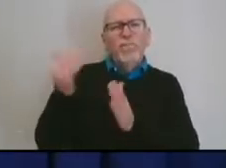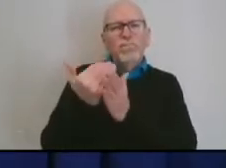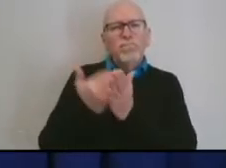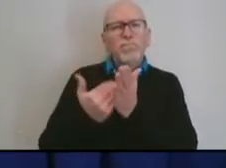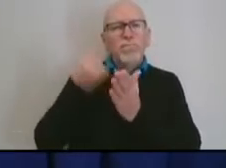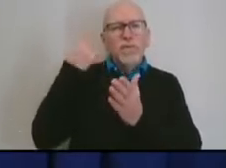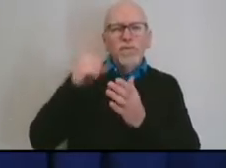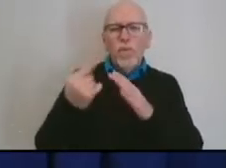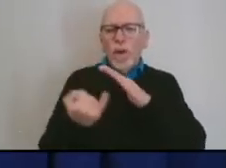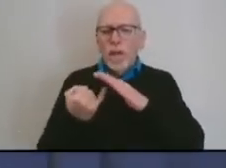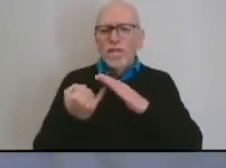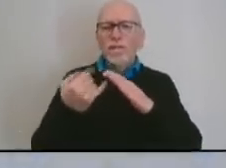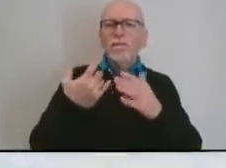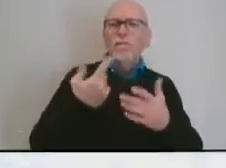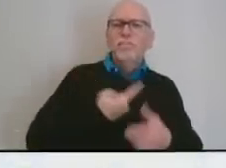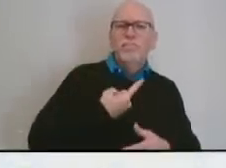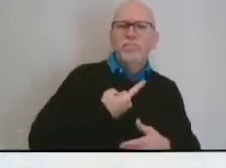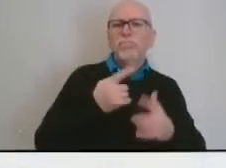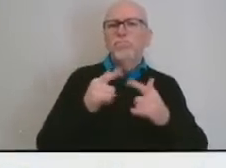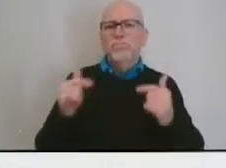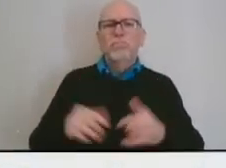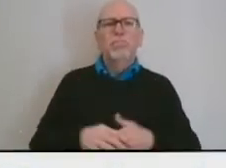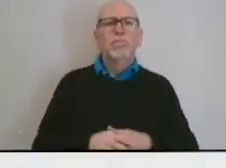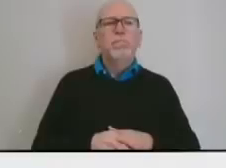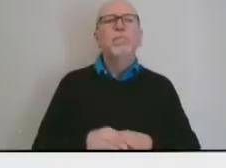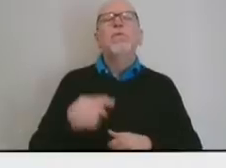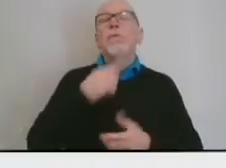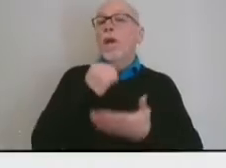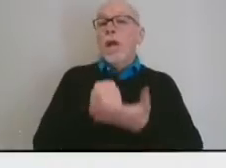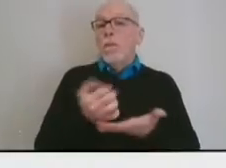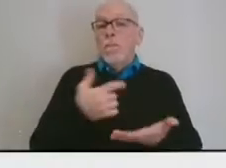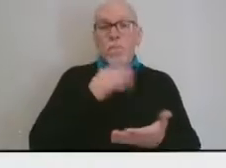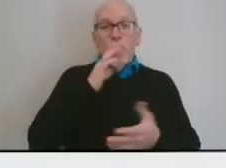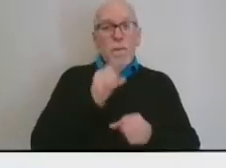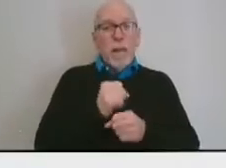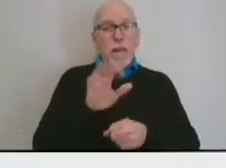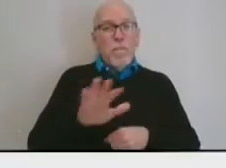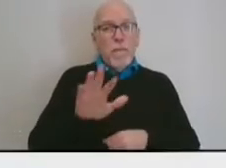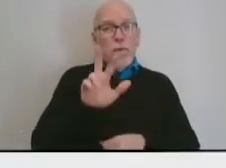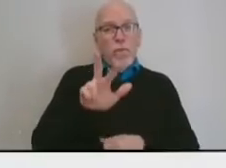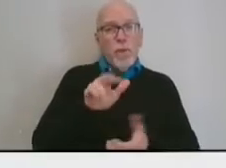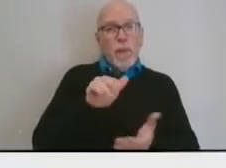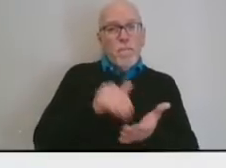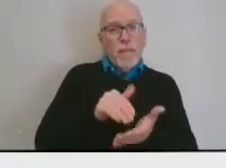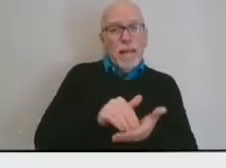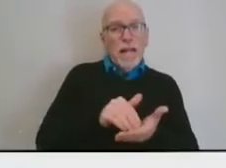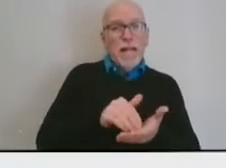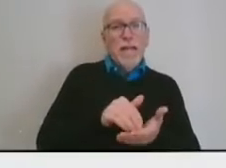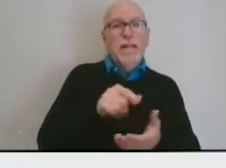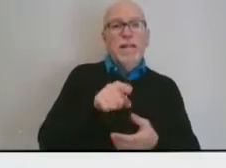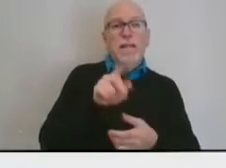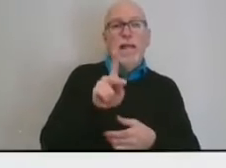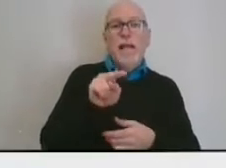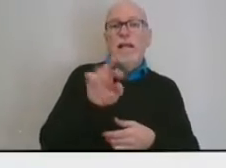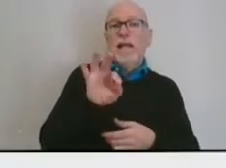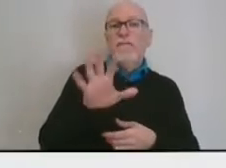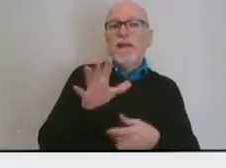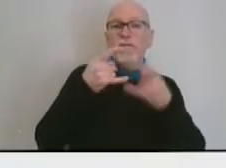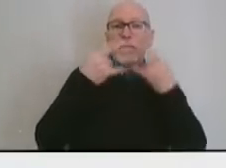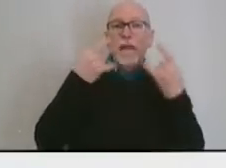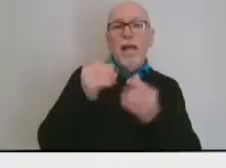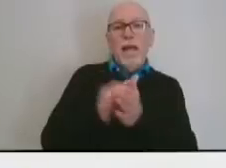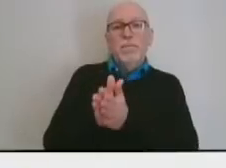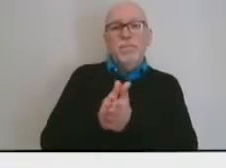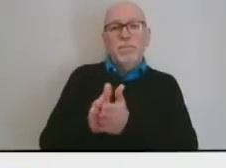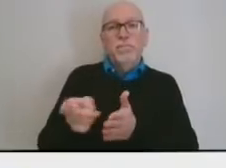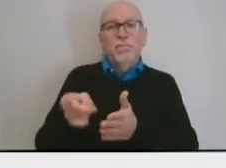and quarantine. To help with this, we will be making approximately 3 million KN95 masks and hand sanitizer available to